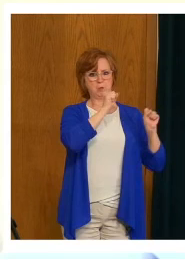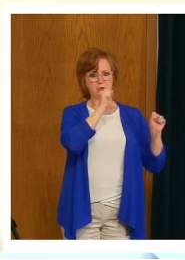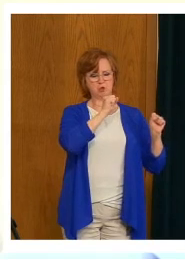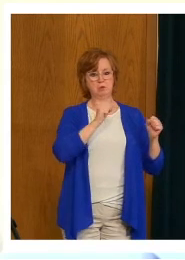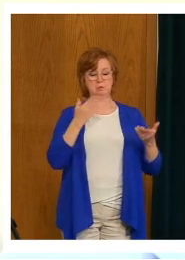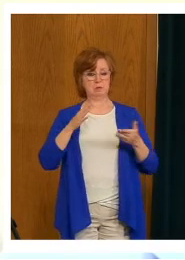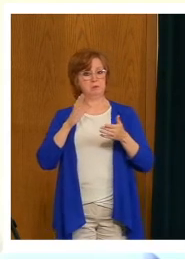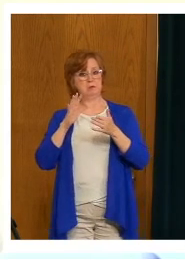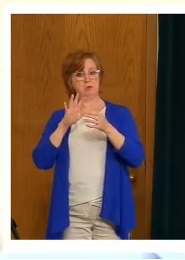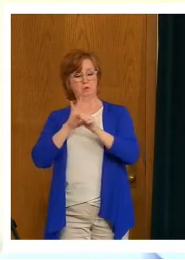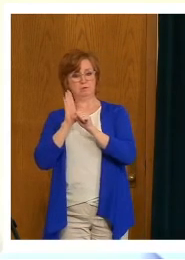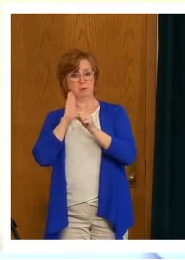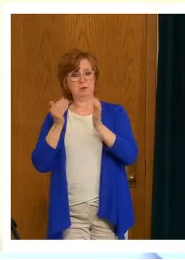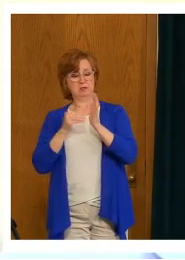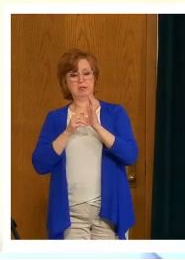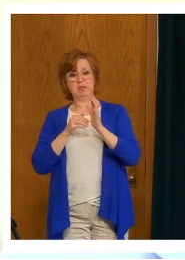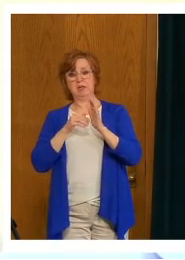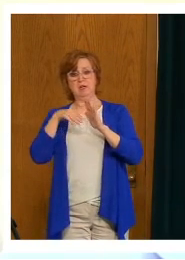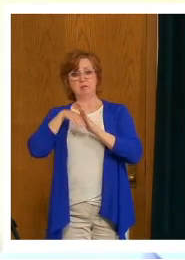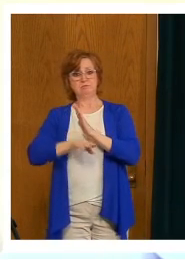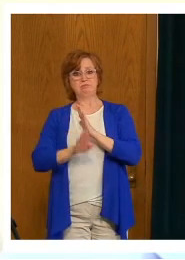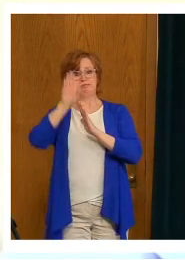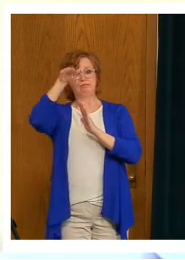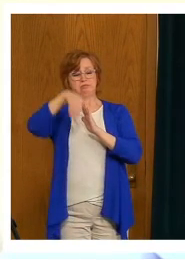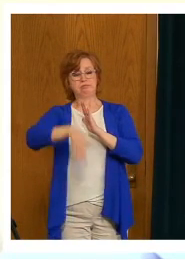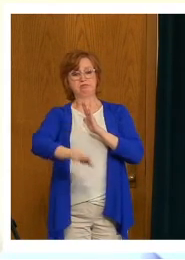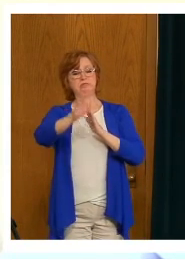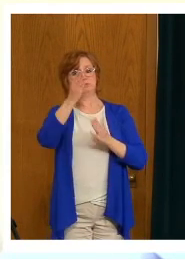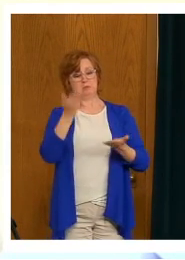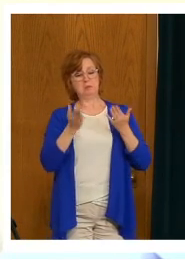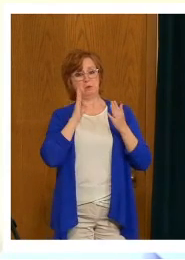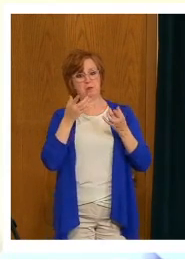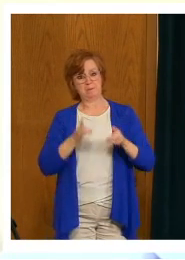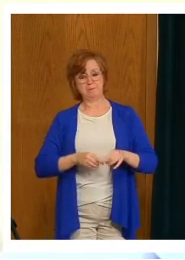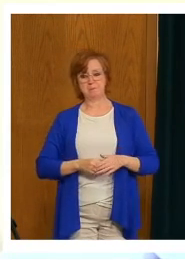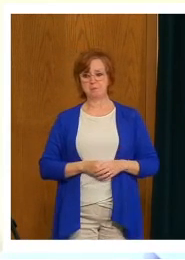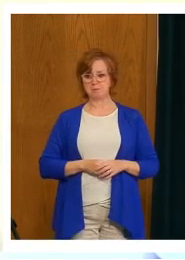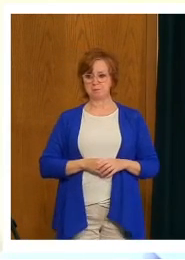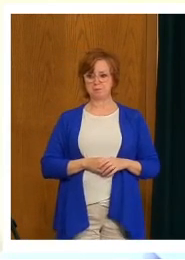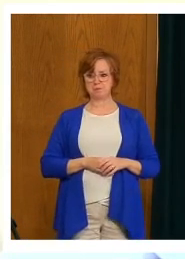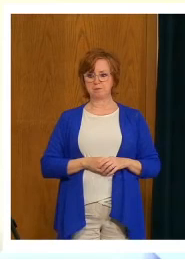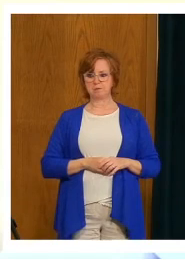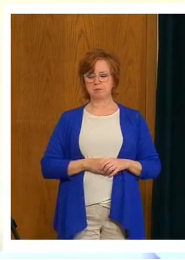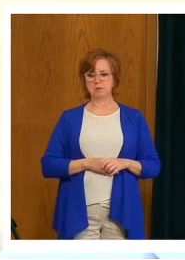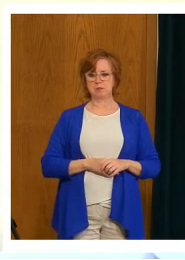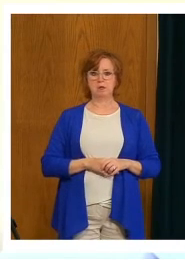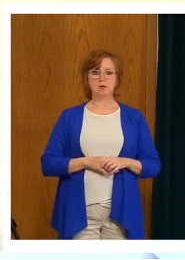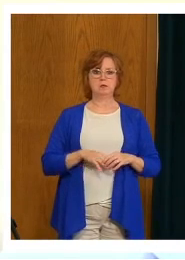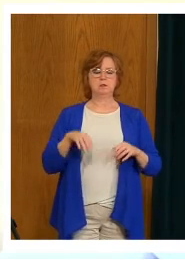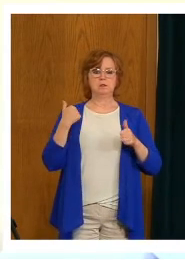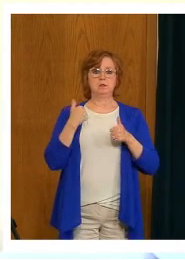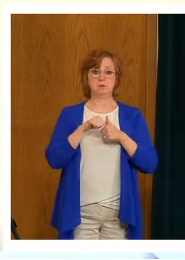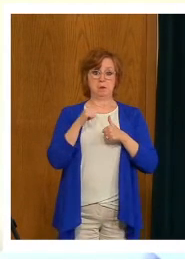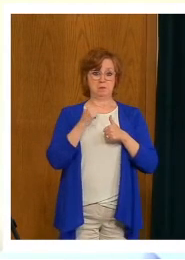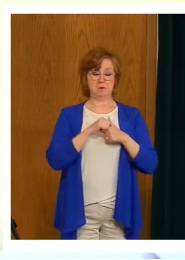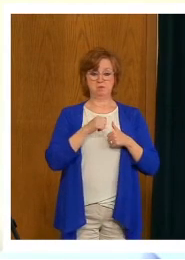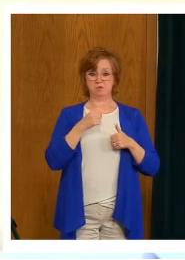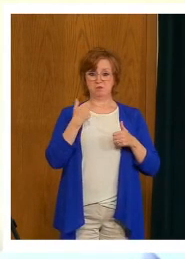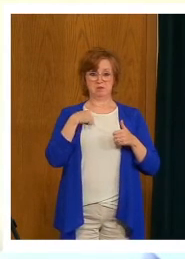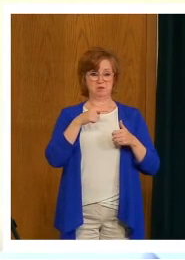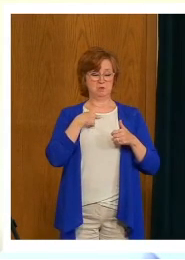the earlier question as well, that, obviously the Premier said that, we have learned many things or rediscovered the importance